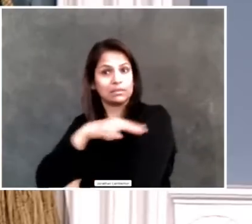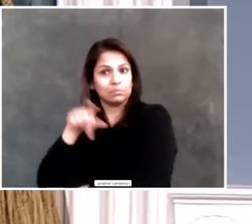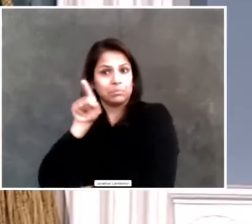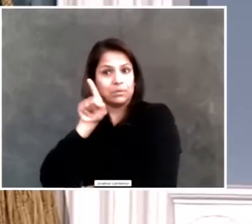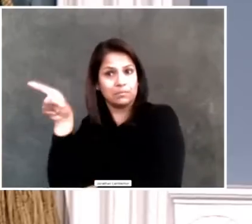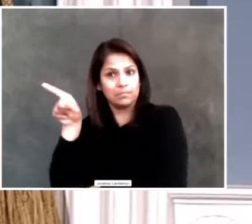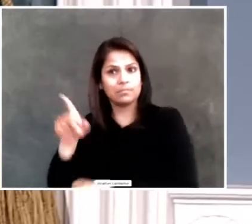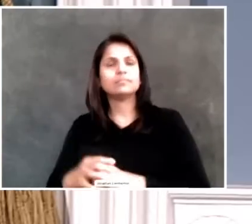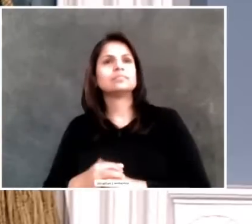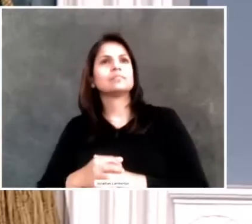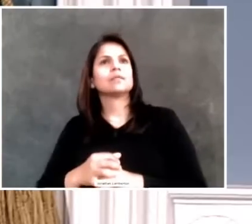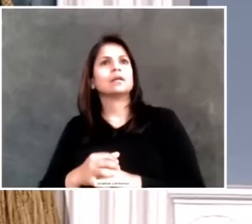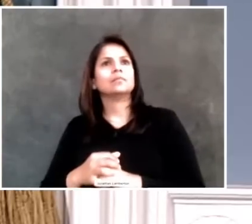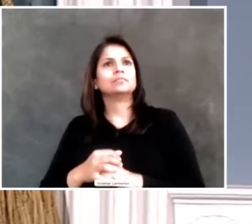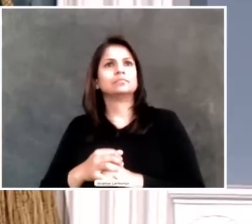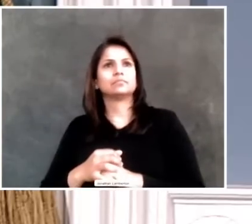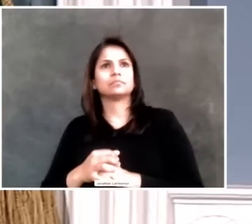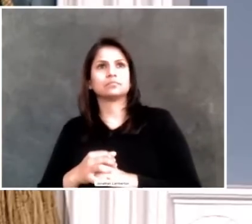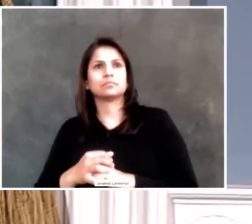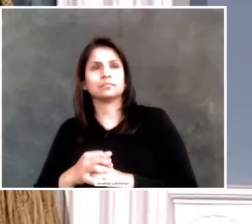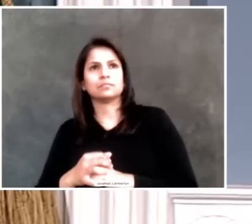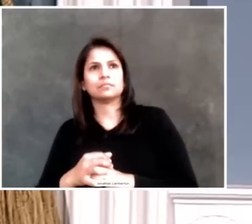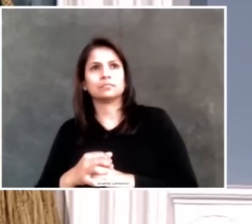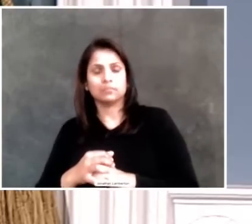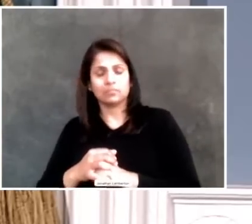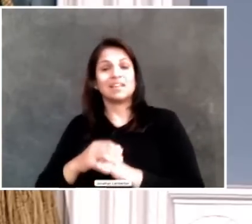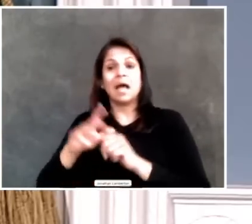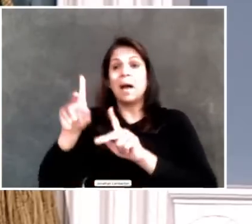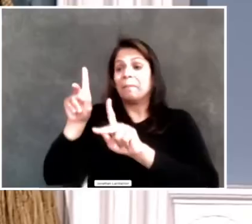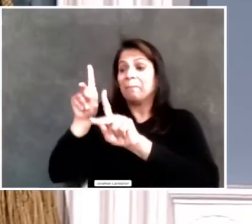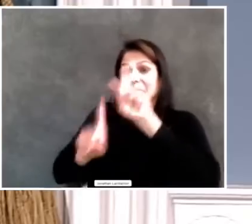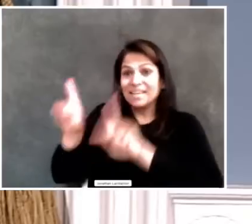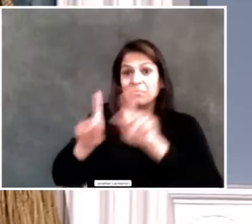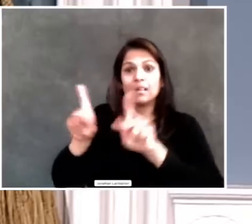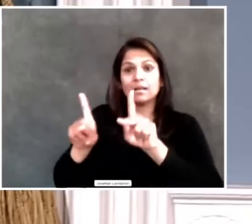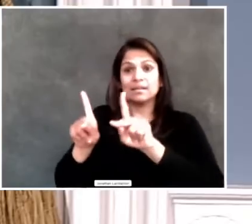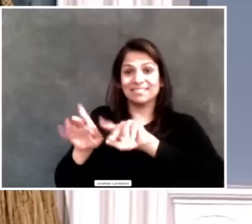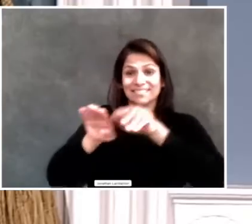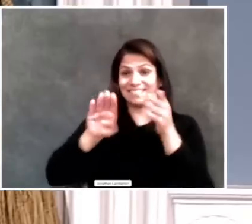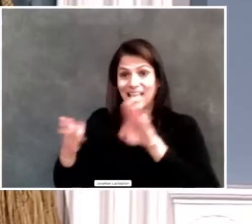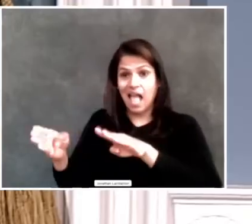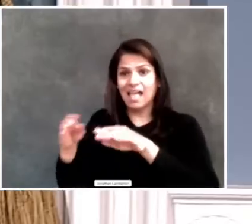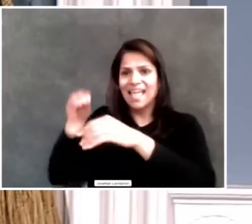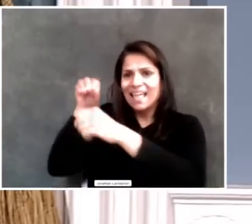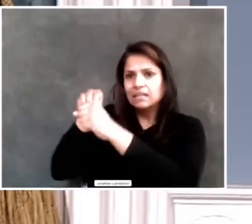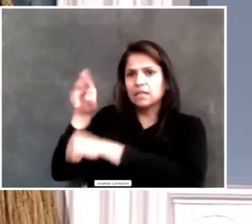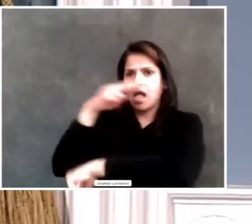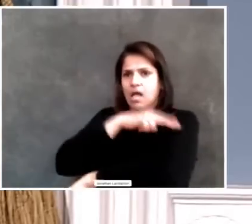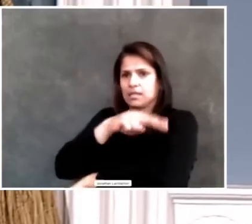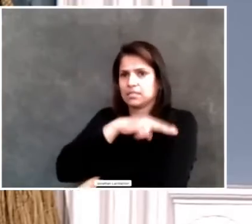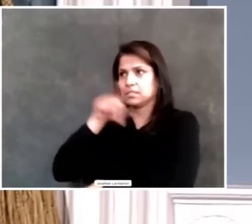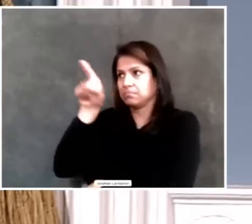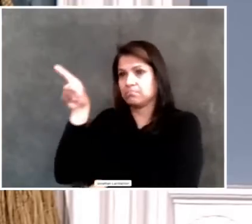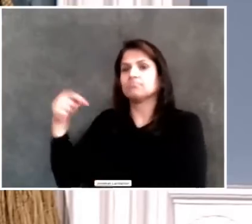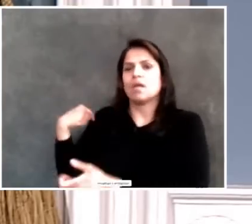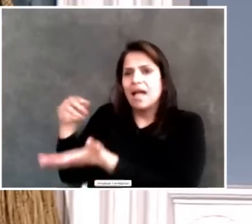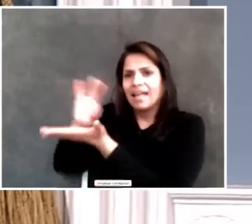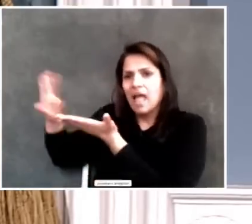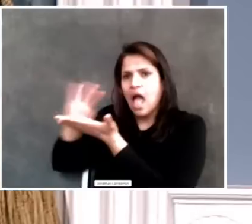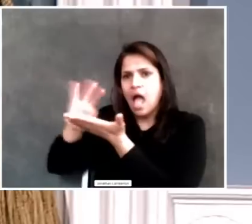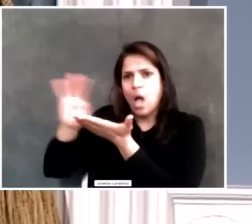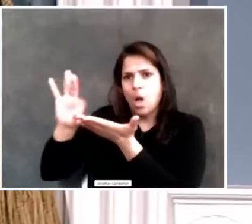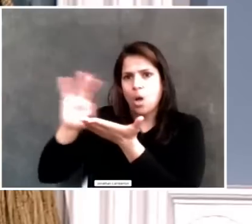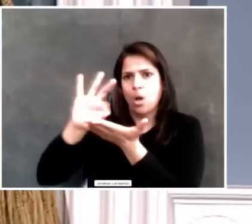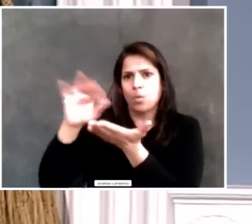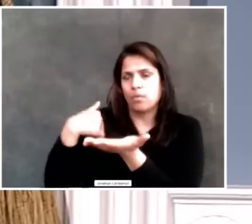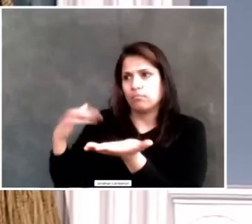test and may have, as the mayor said, passed for other reasons, but likely in